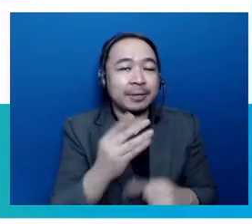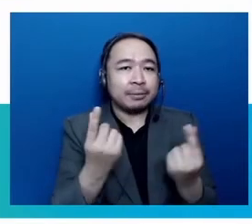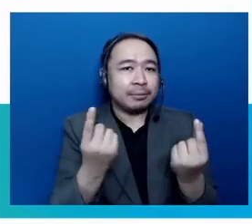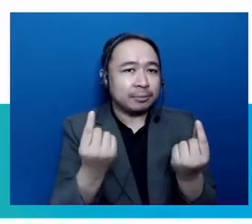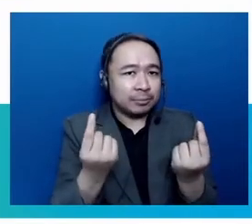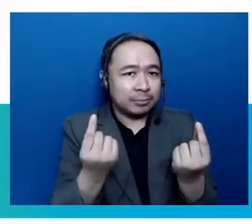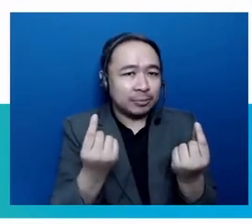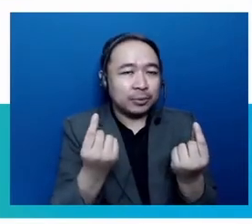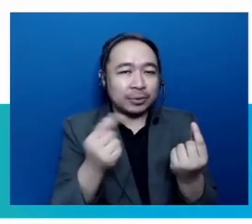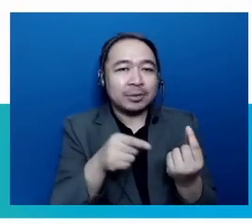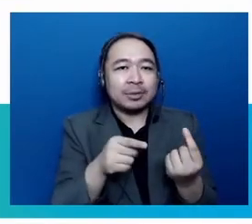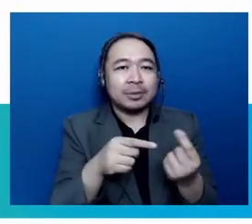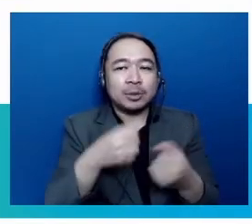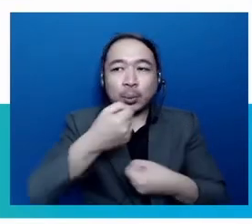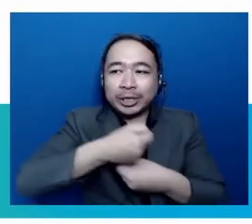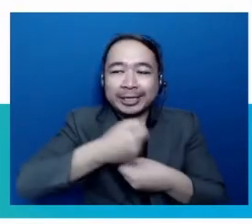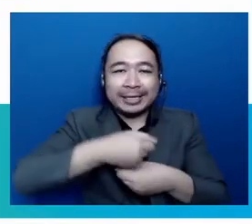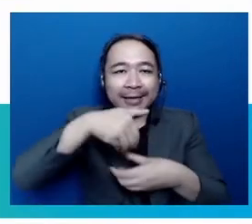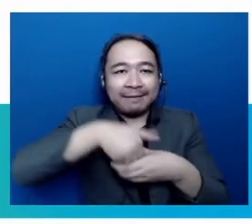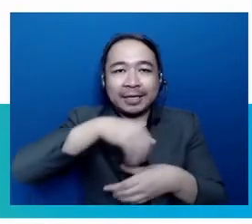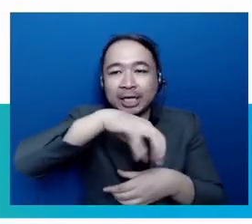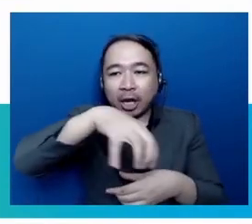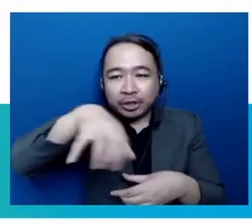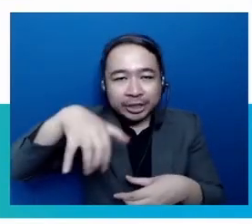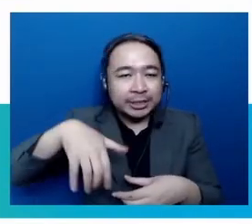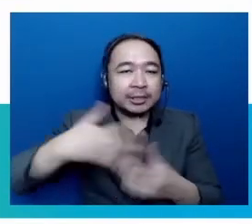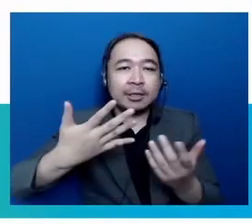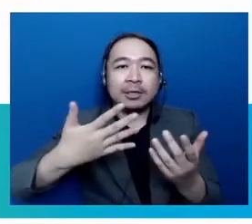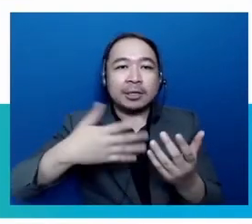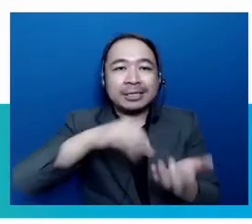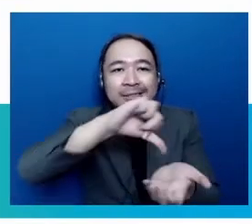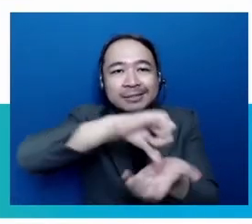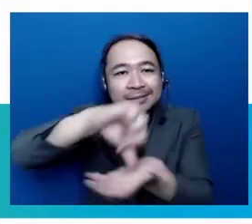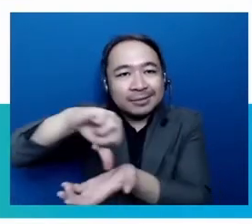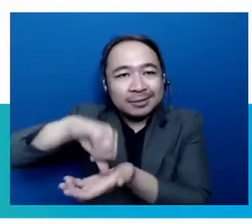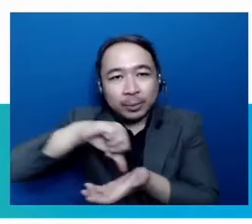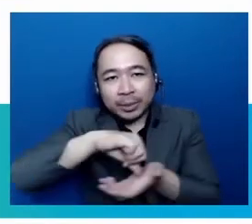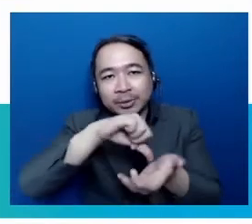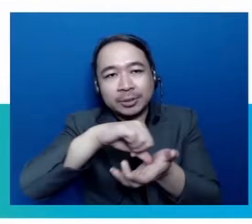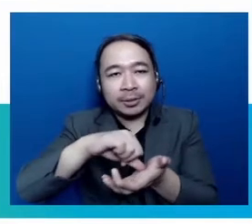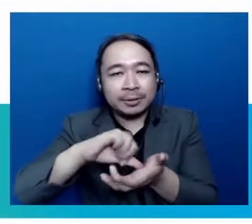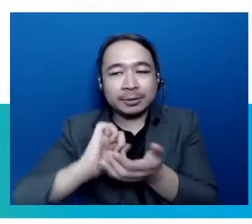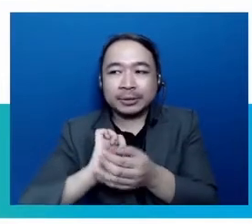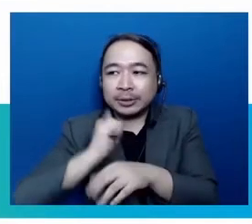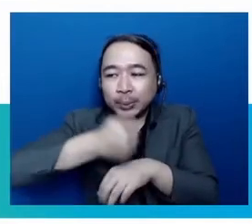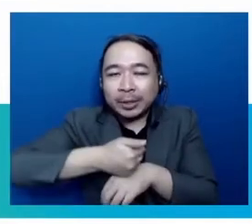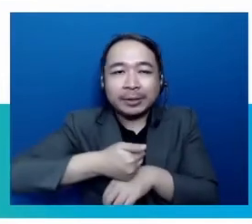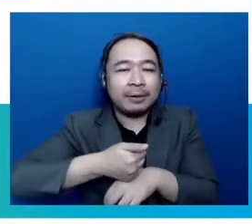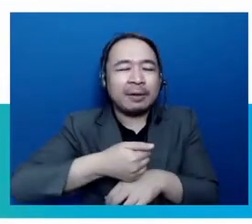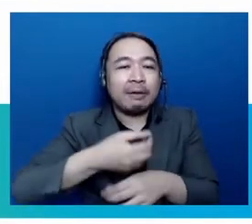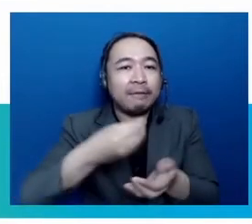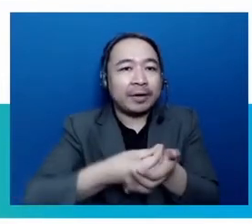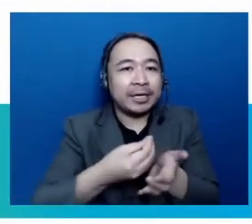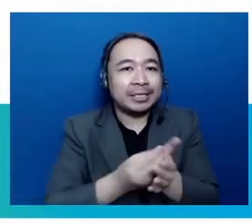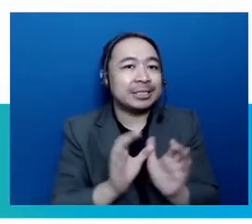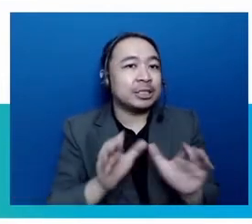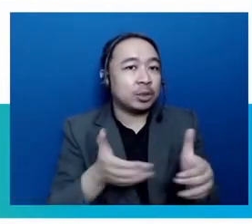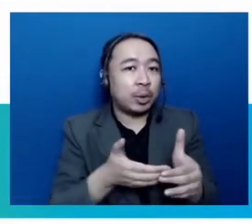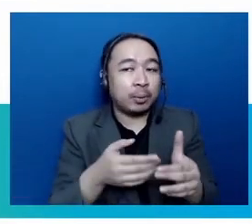countries, regions, and provinces to set up financial funds with